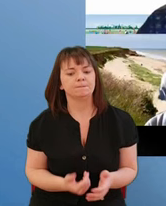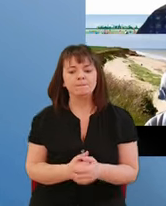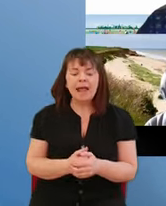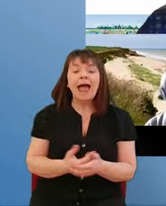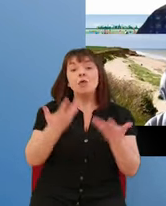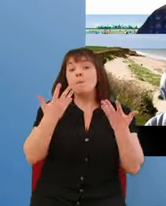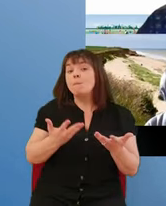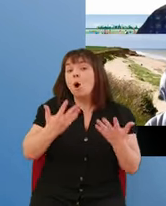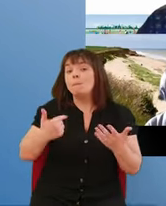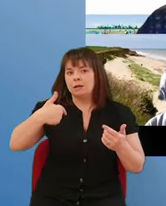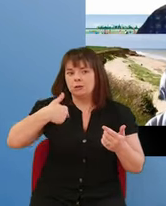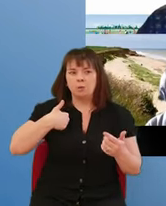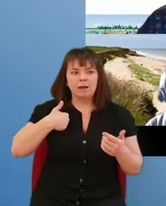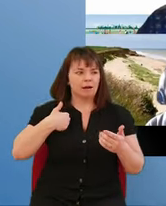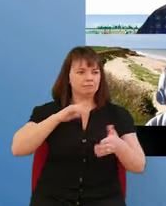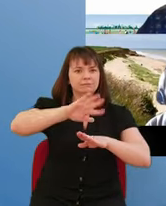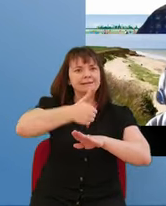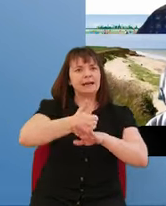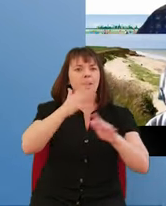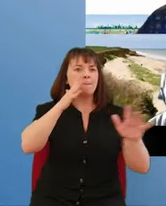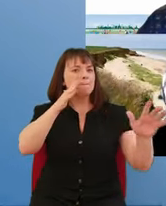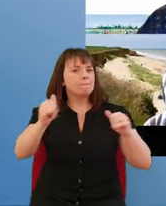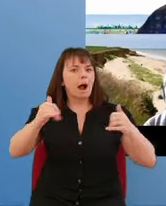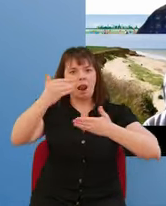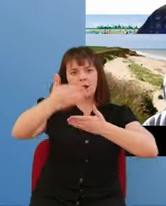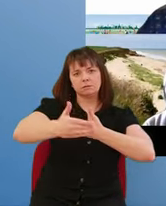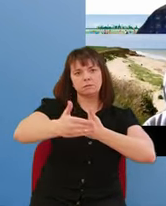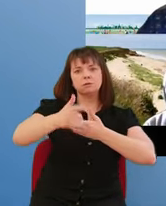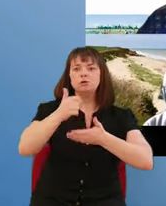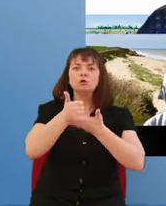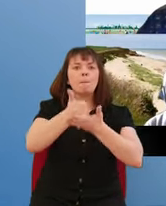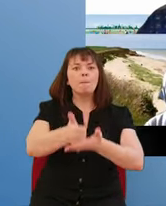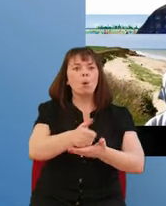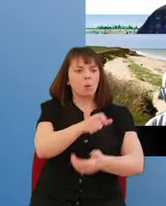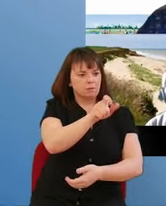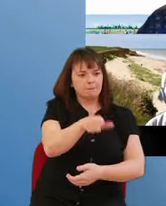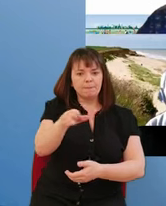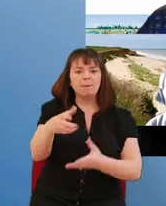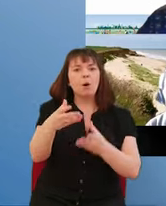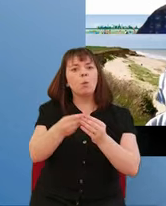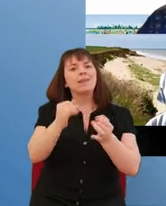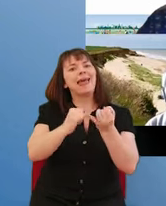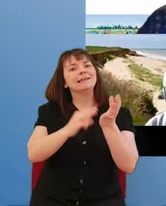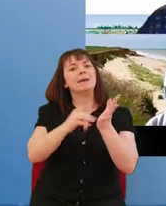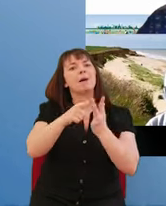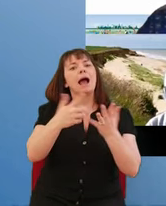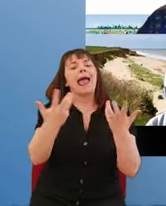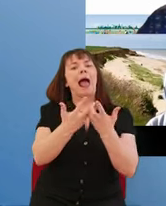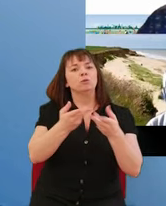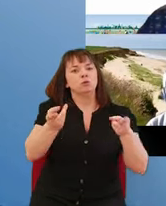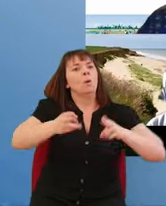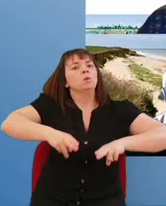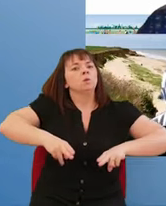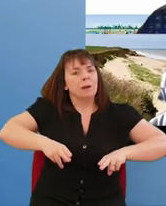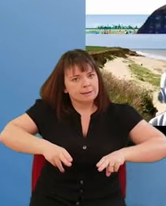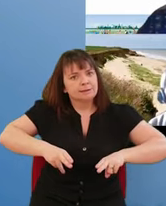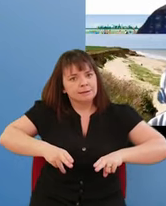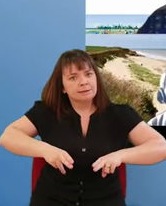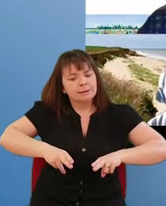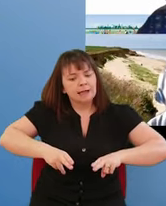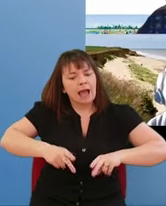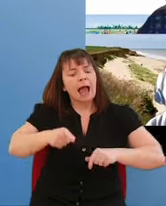put ourselves forward in Norfolk and Waveney as potentially an early implementer site for smoking cessation focused work